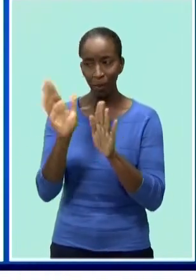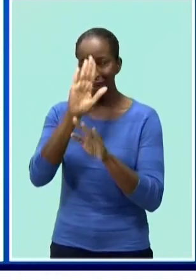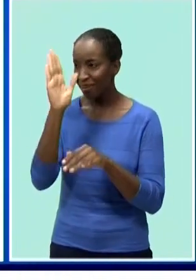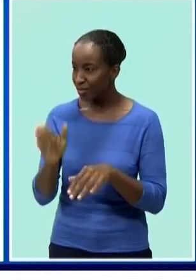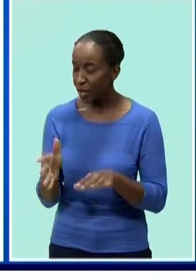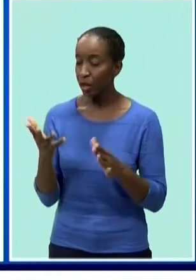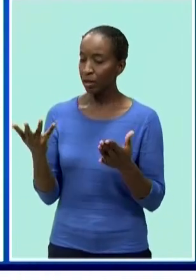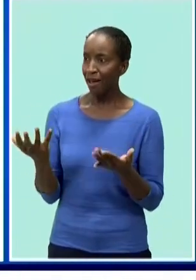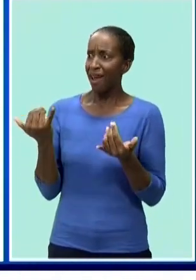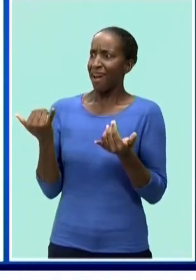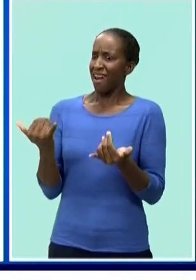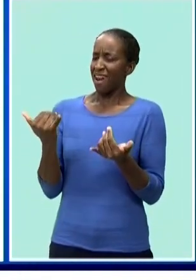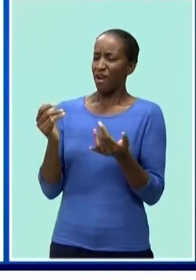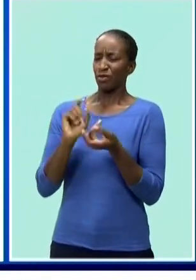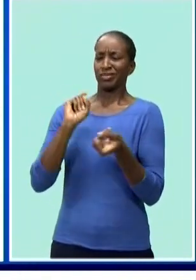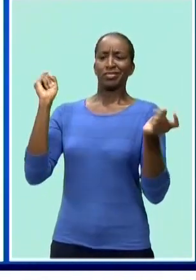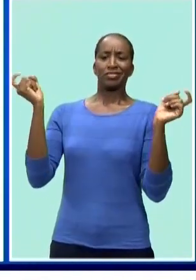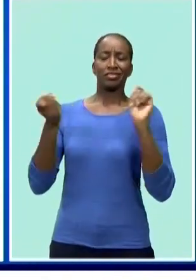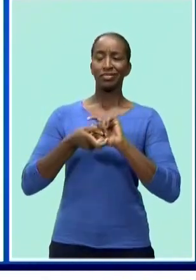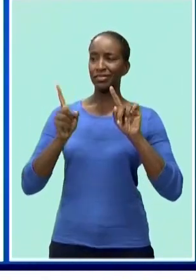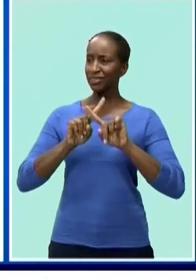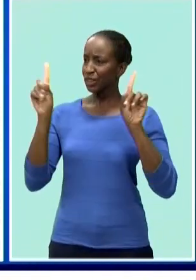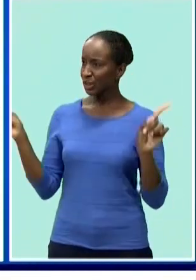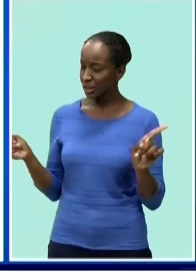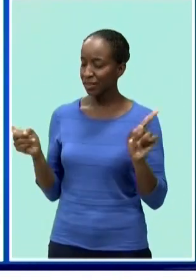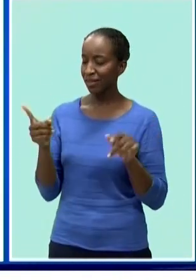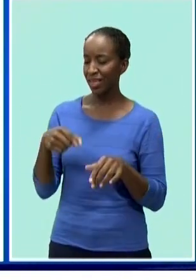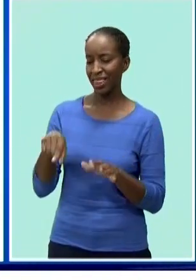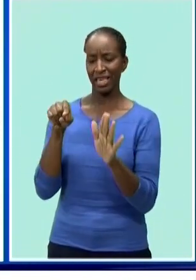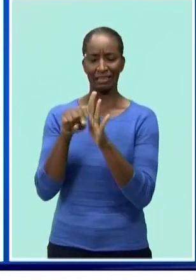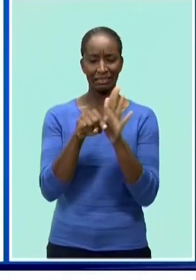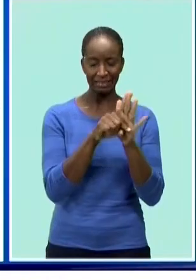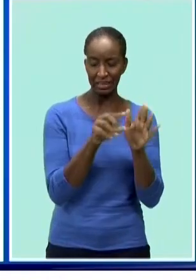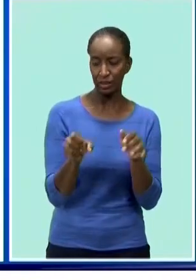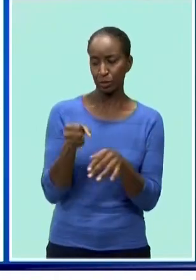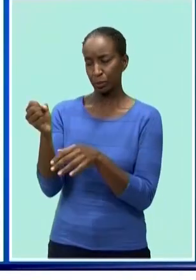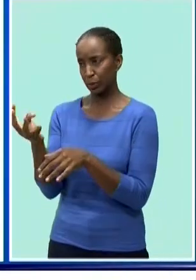committed homicides who are coming back in the system. Why?